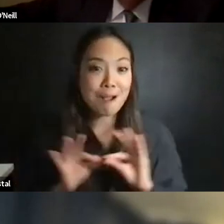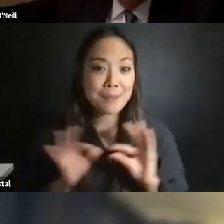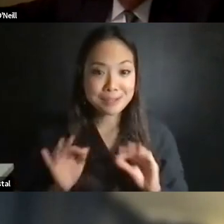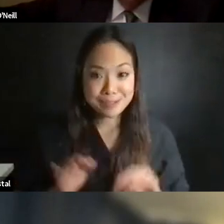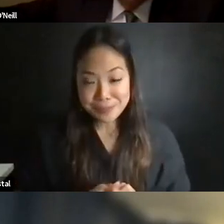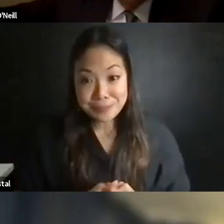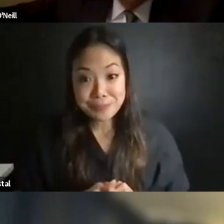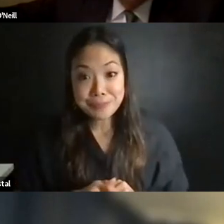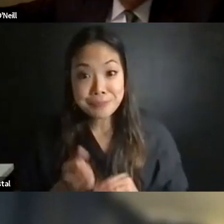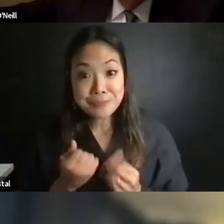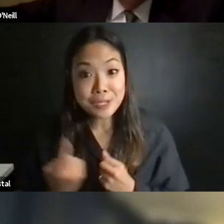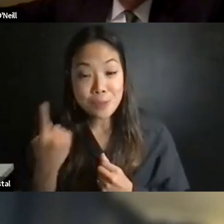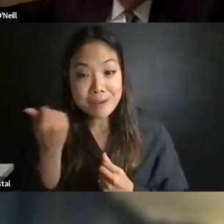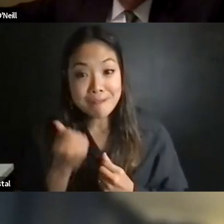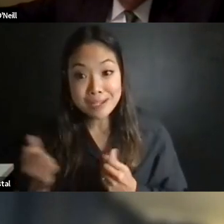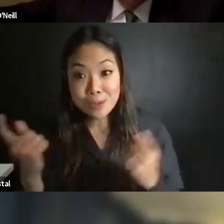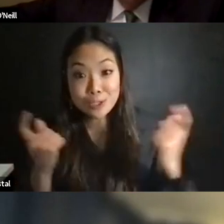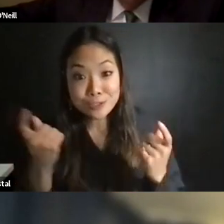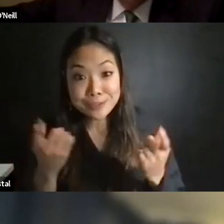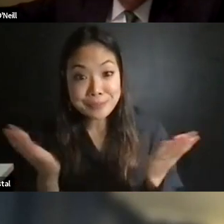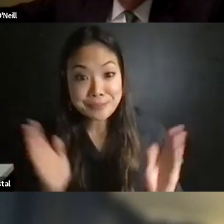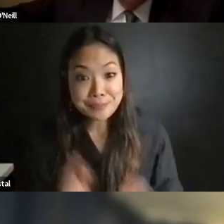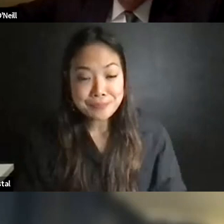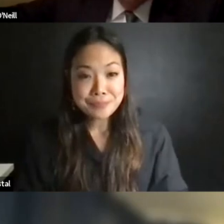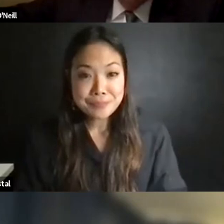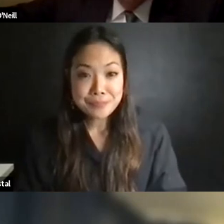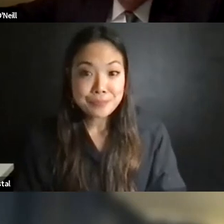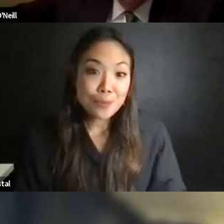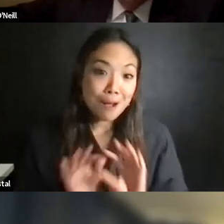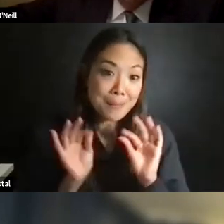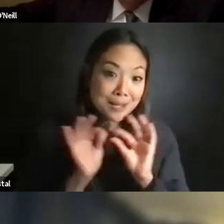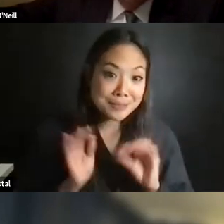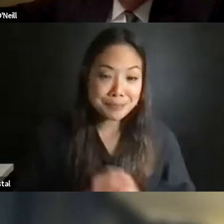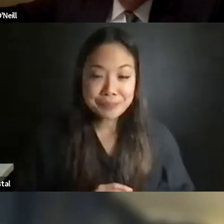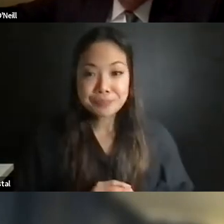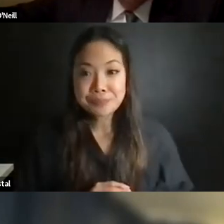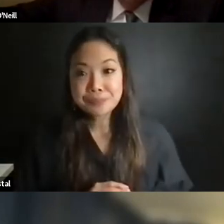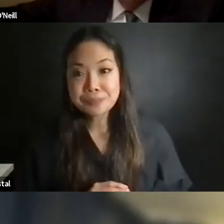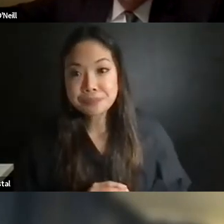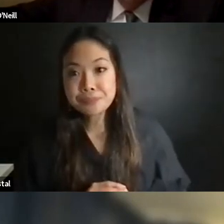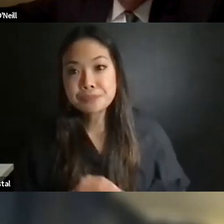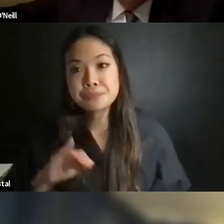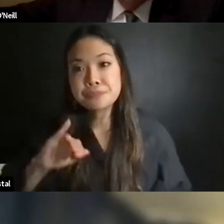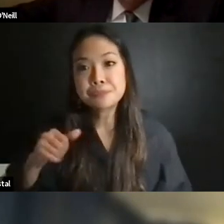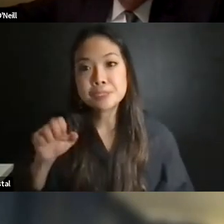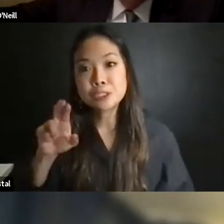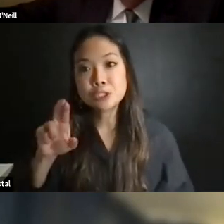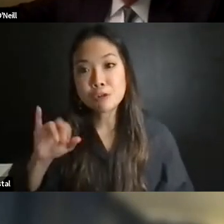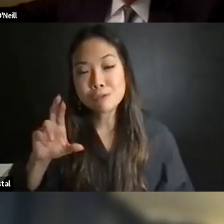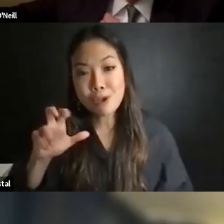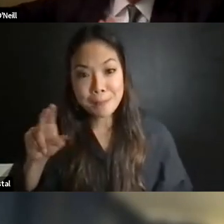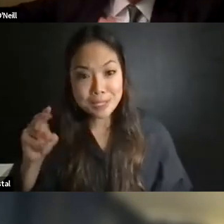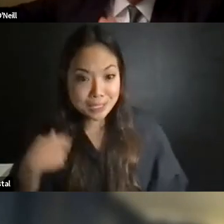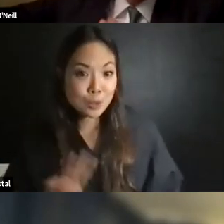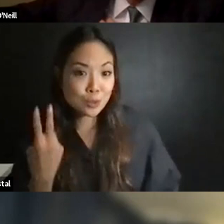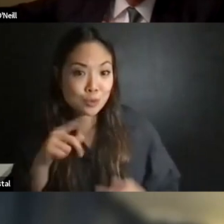anyone have any questions comments um i have two quick comments one is